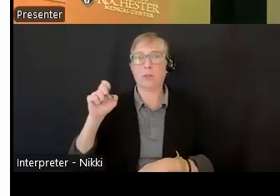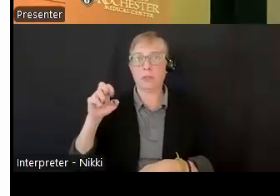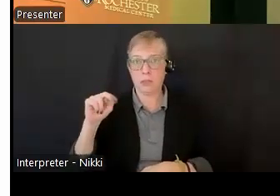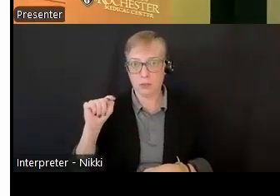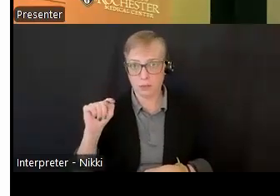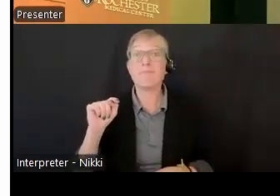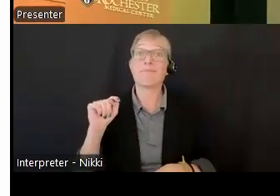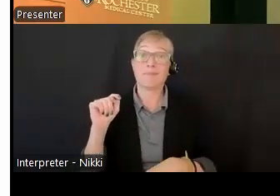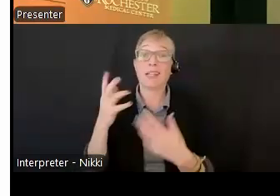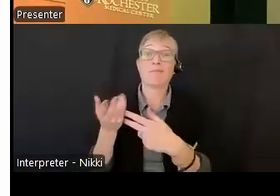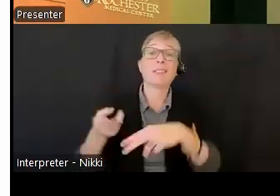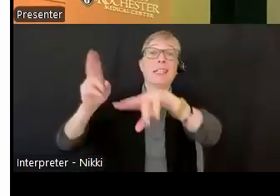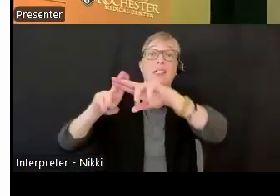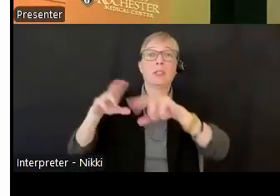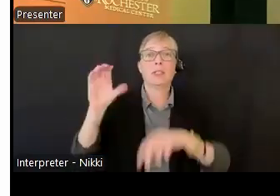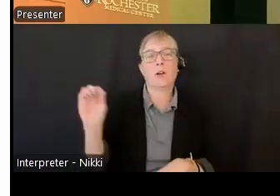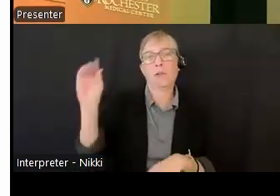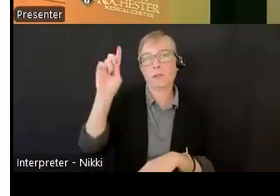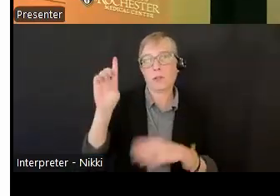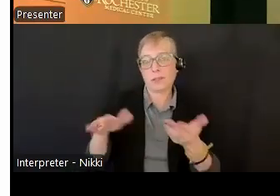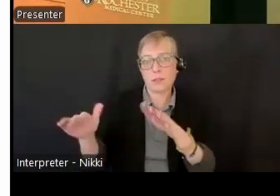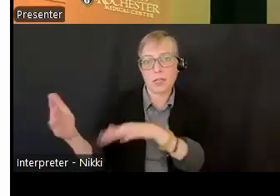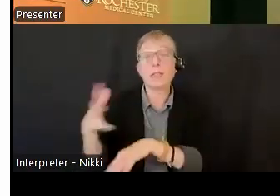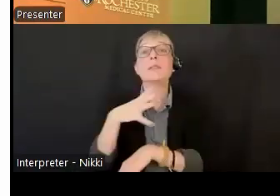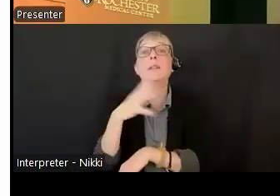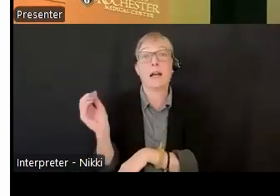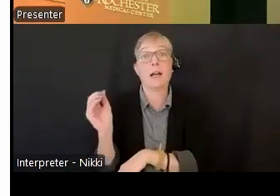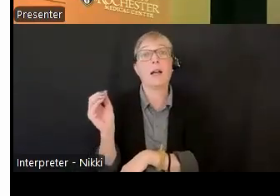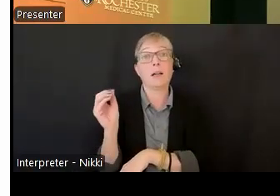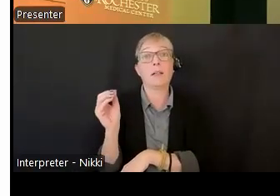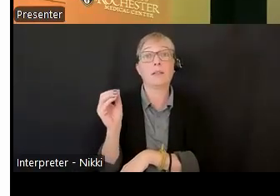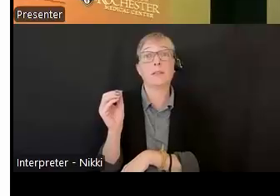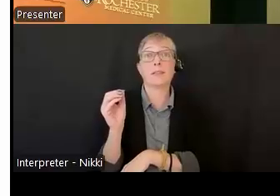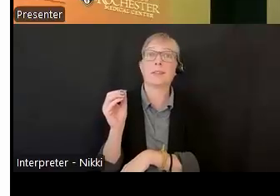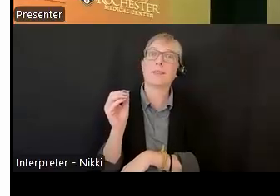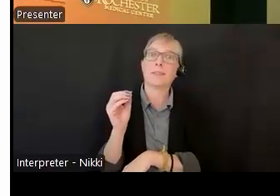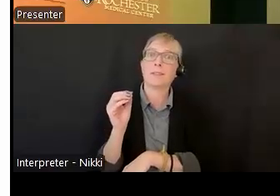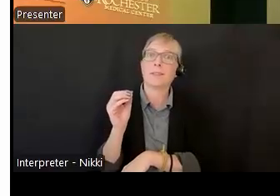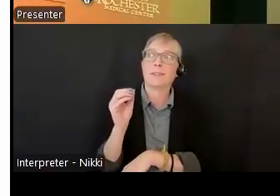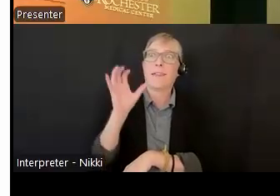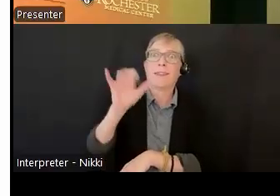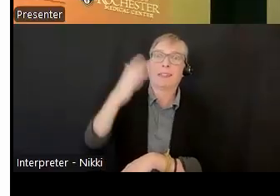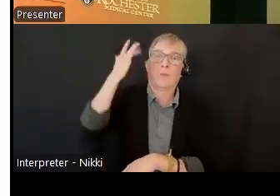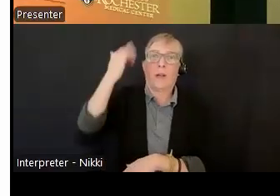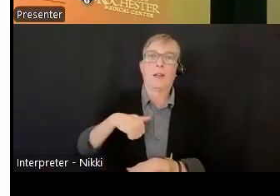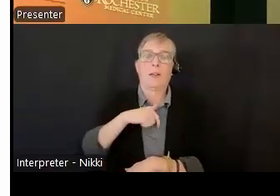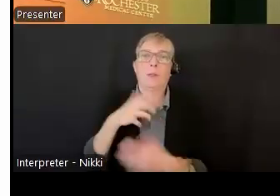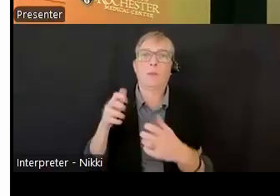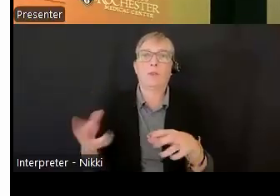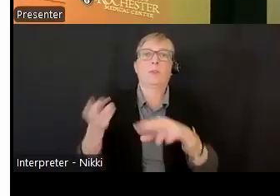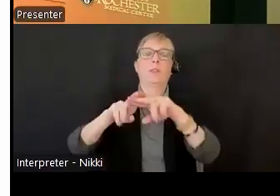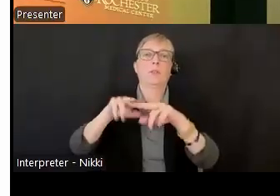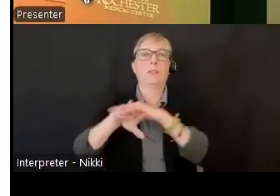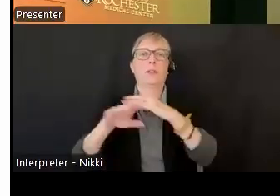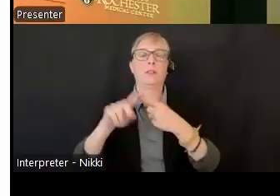deaths, and it was a driver of the need for increased access to methadone. The 2020 public health emergency that we are all